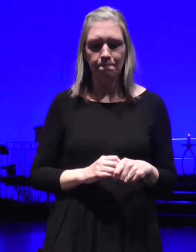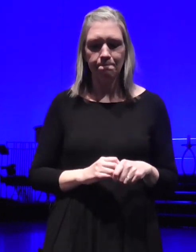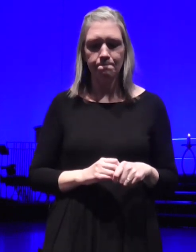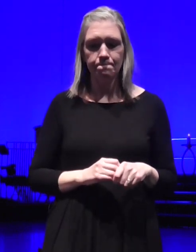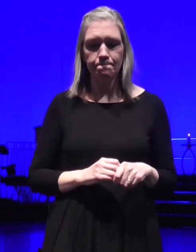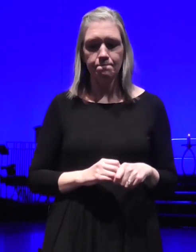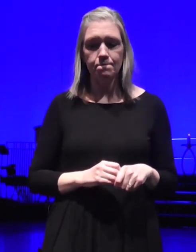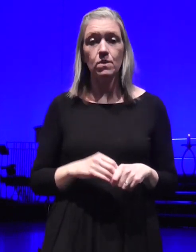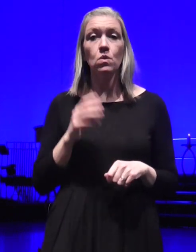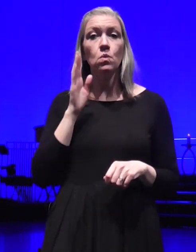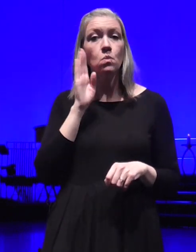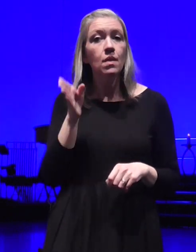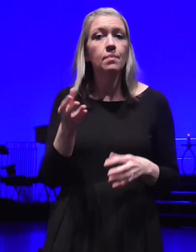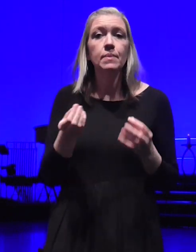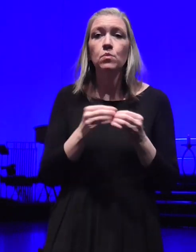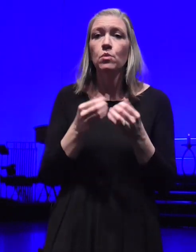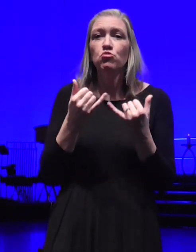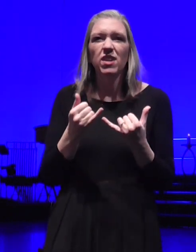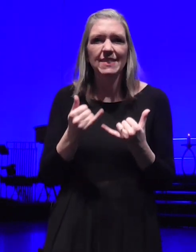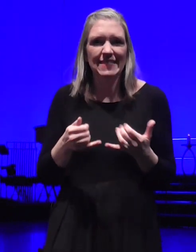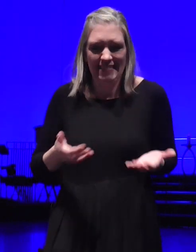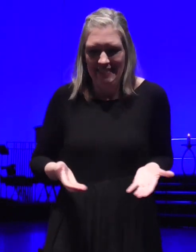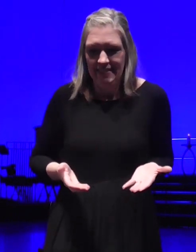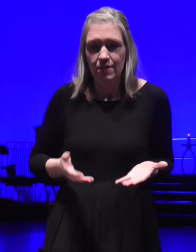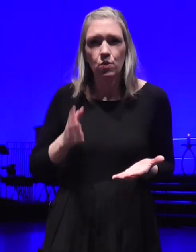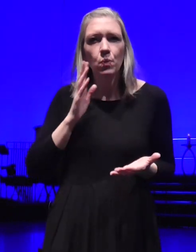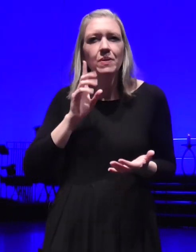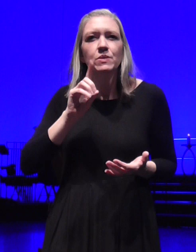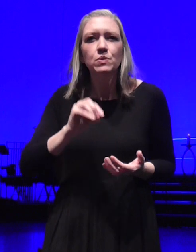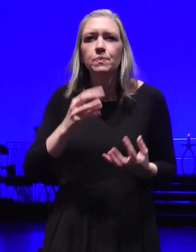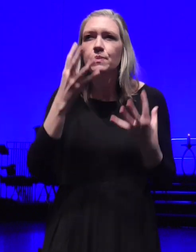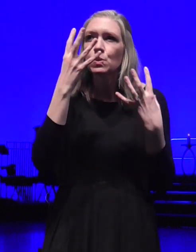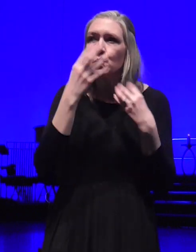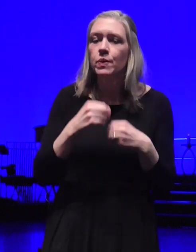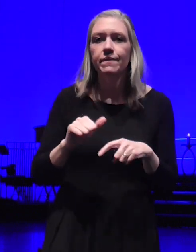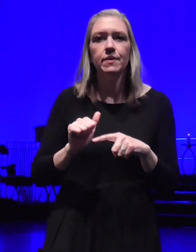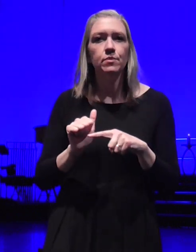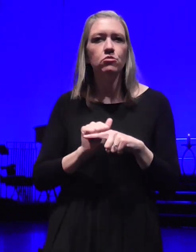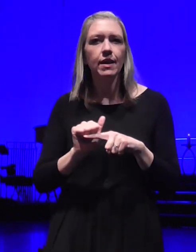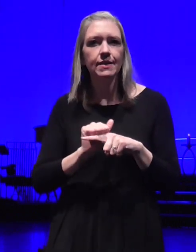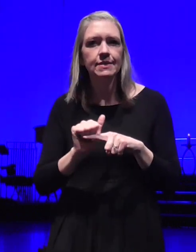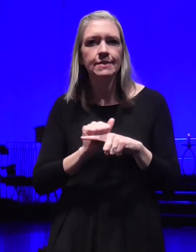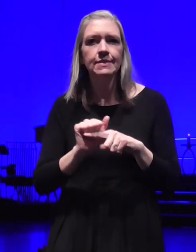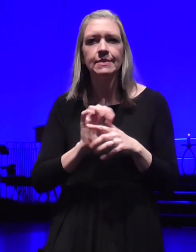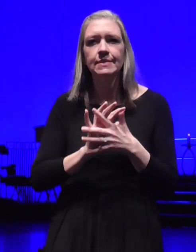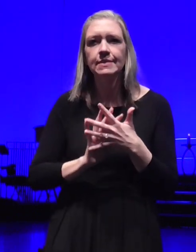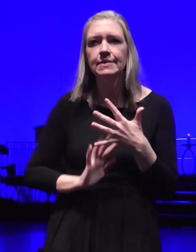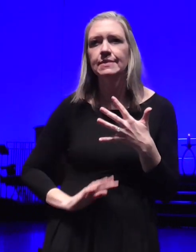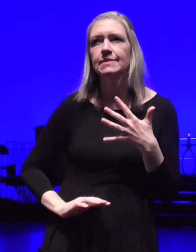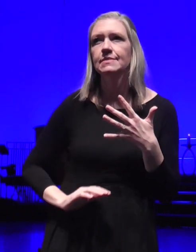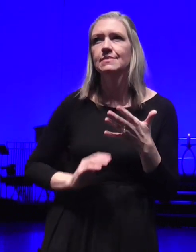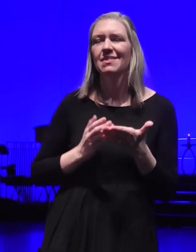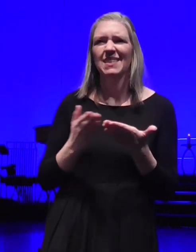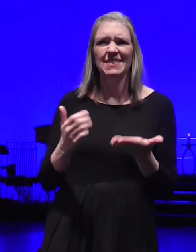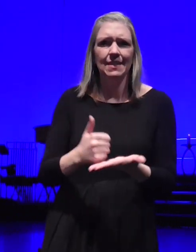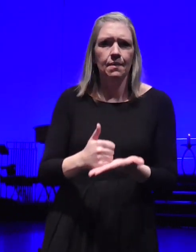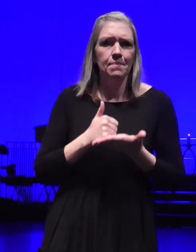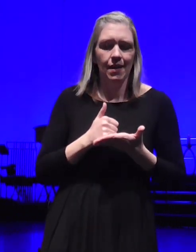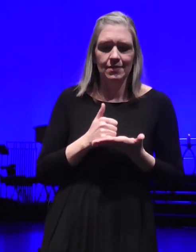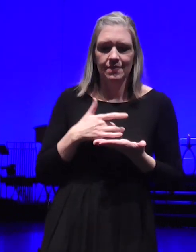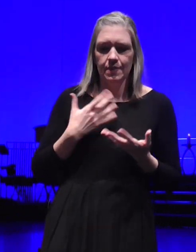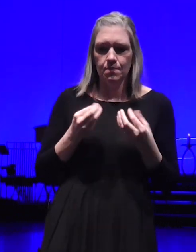And we're going to be present. We're going to do those beautiful practices that help us come